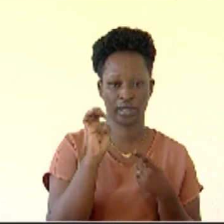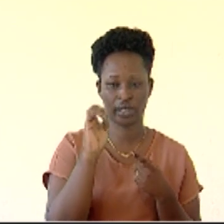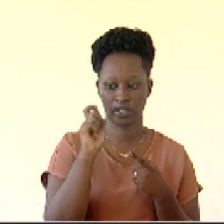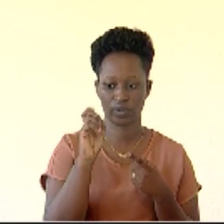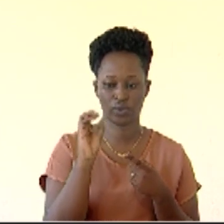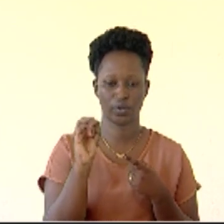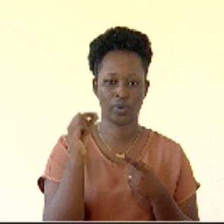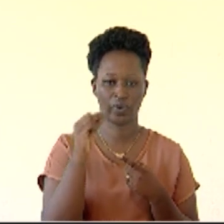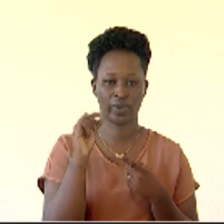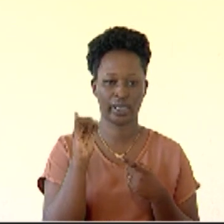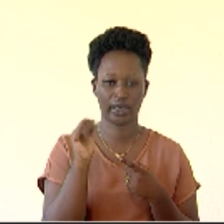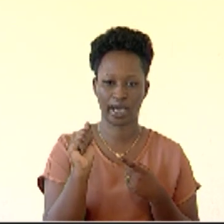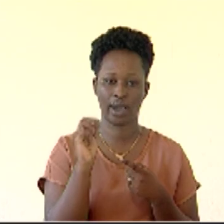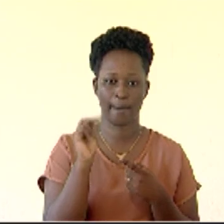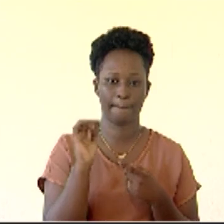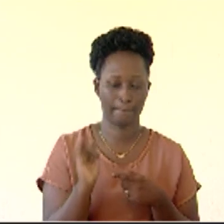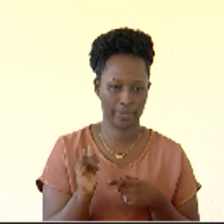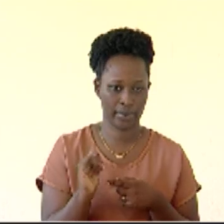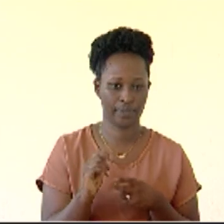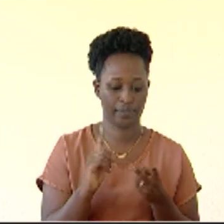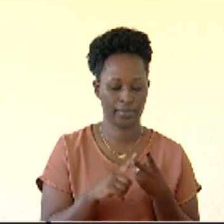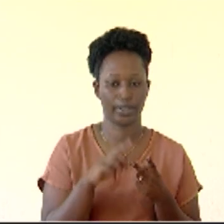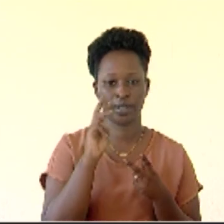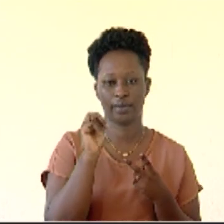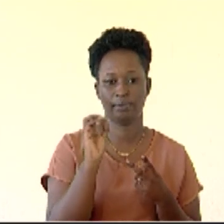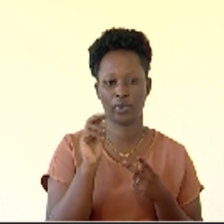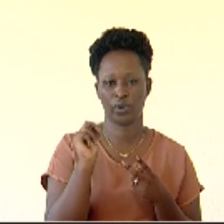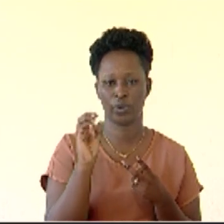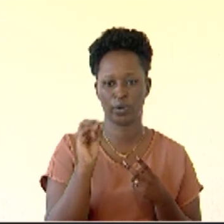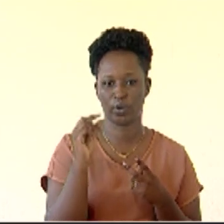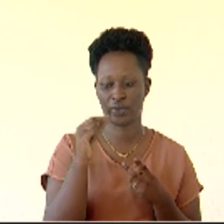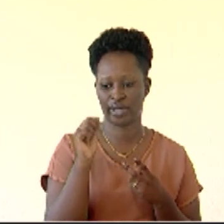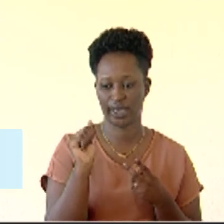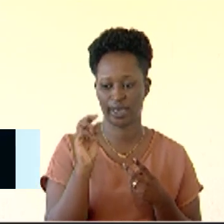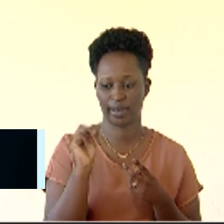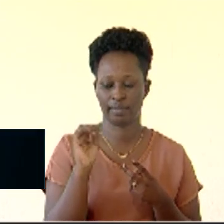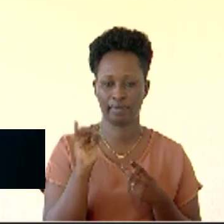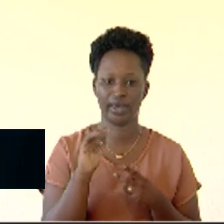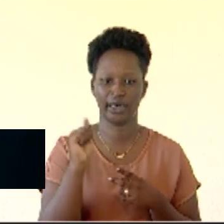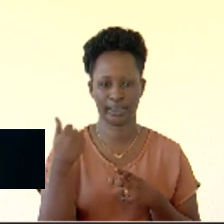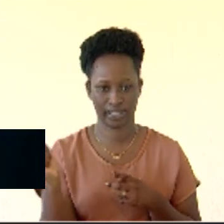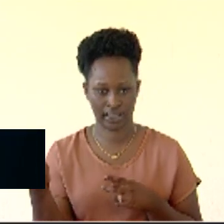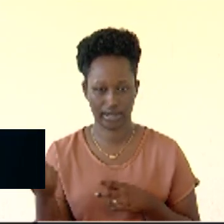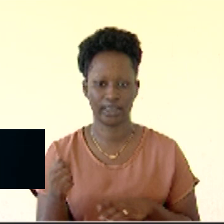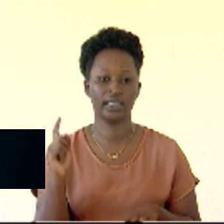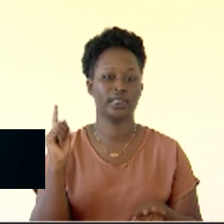is exogamy? We're going to talk about monogamy and others. Let's talk about exogamy.